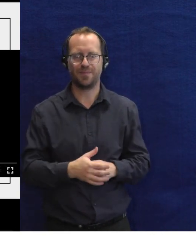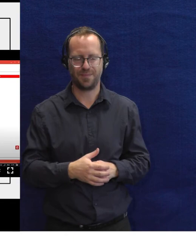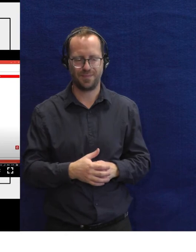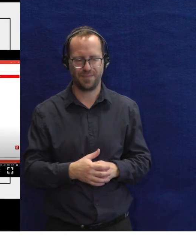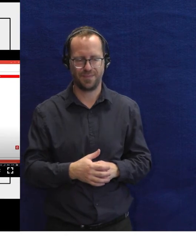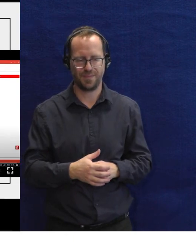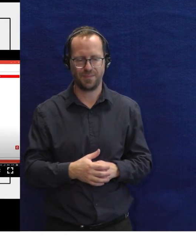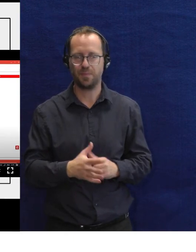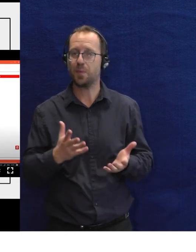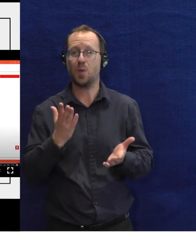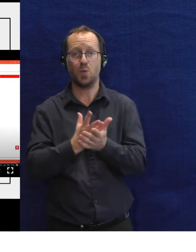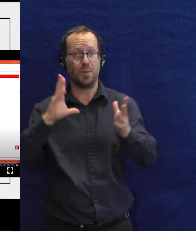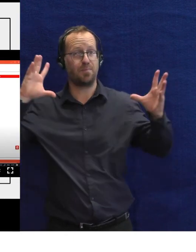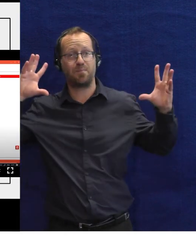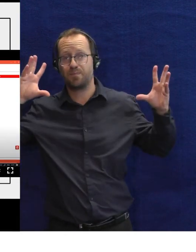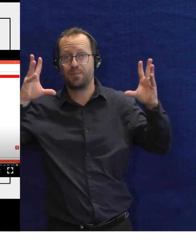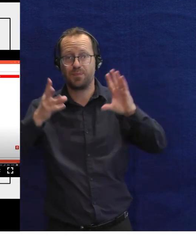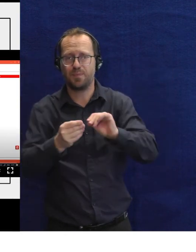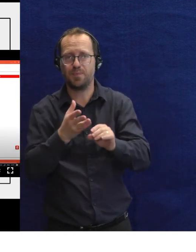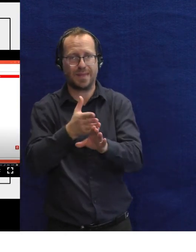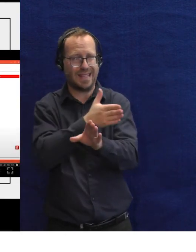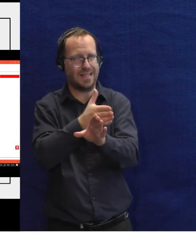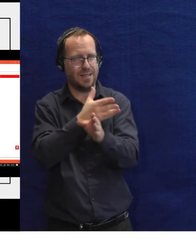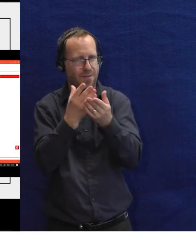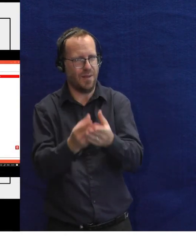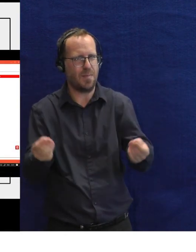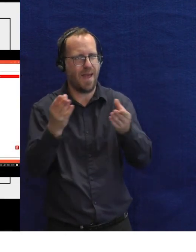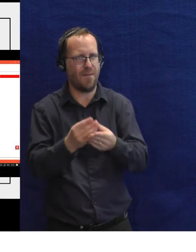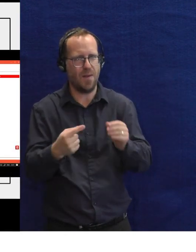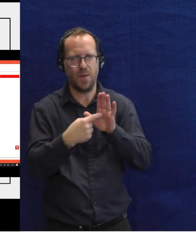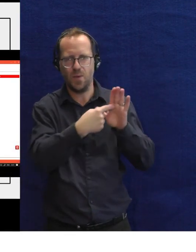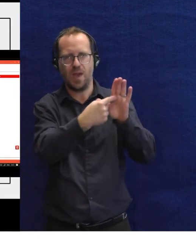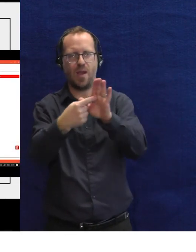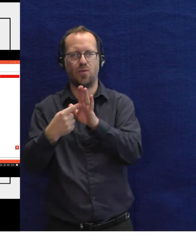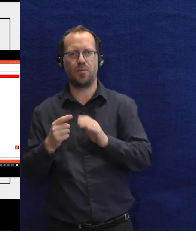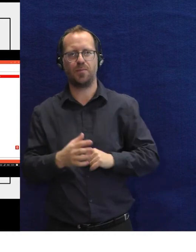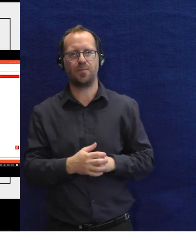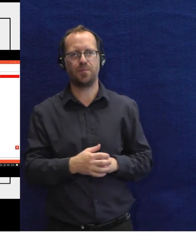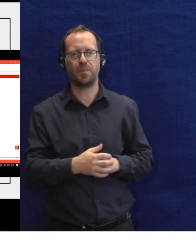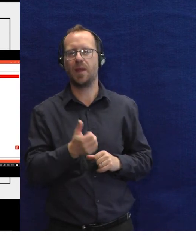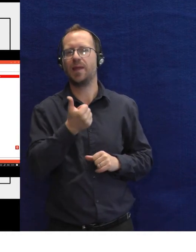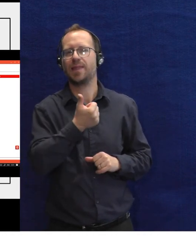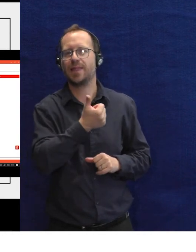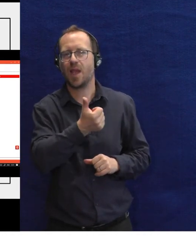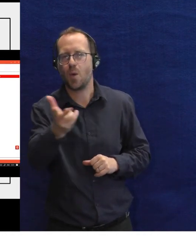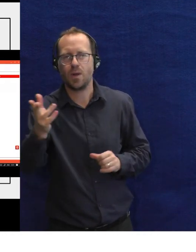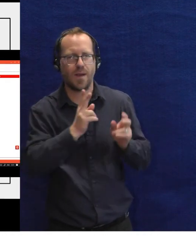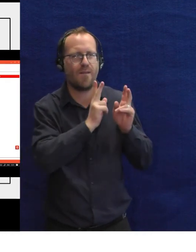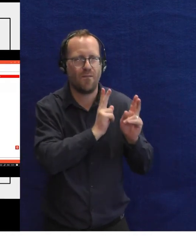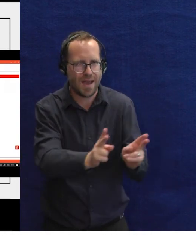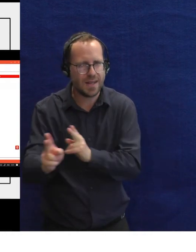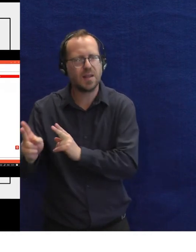Let's just watch this video. But basically it's summarizing what I told you. You have the 3 options of